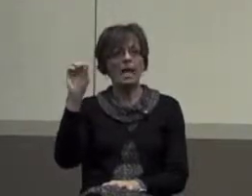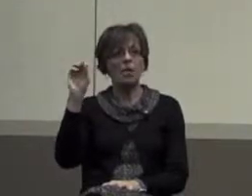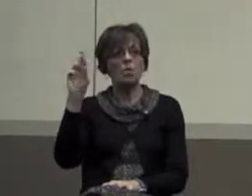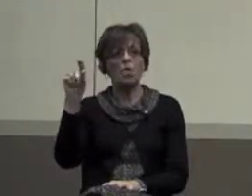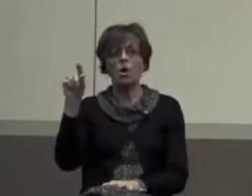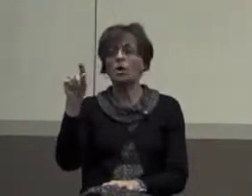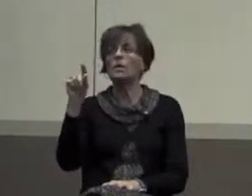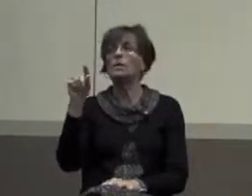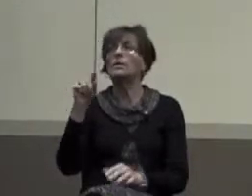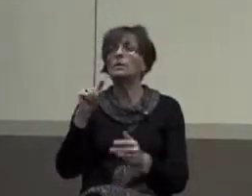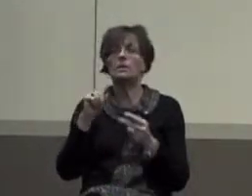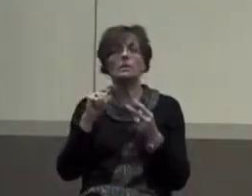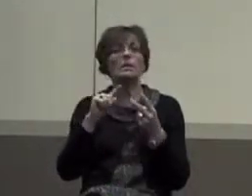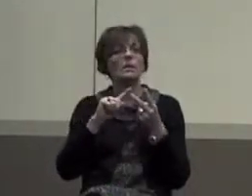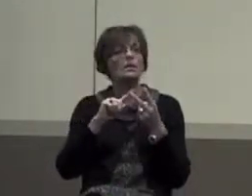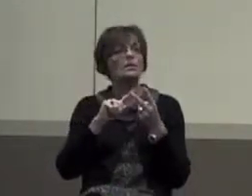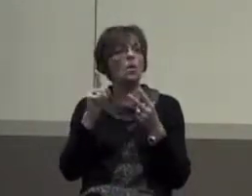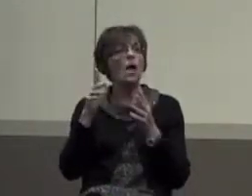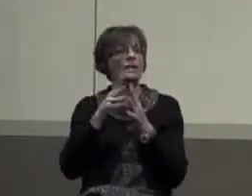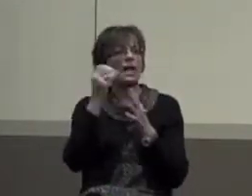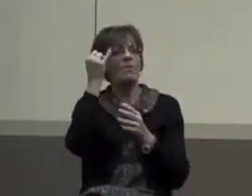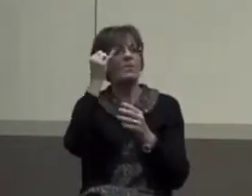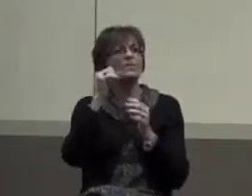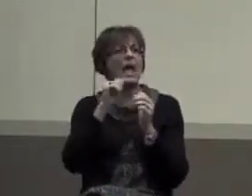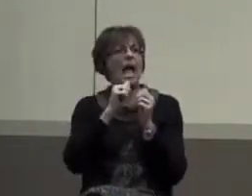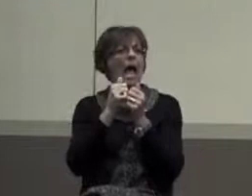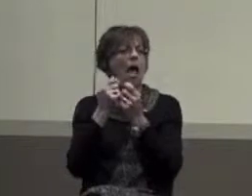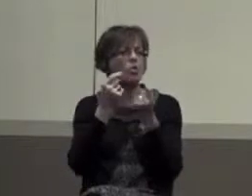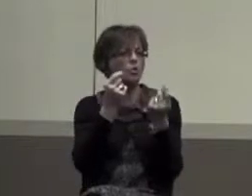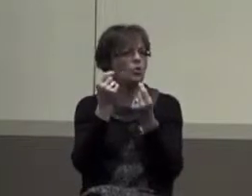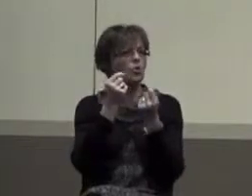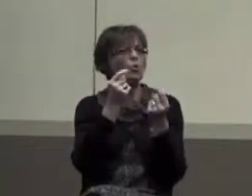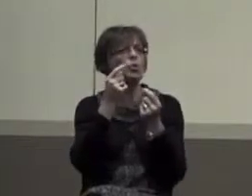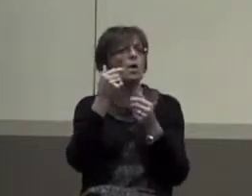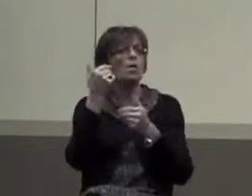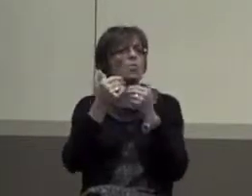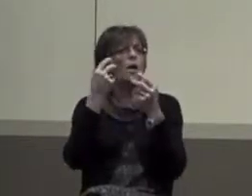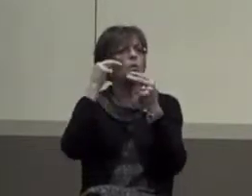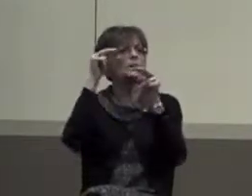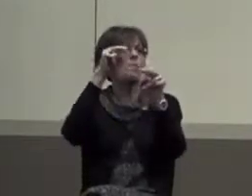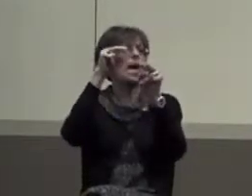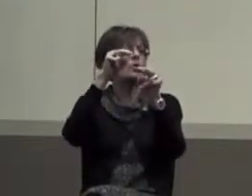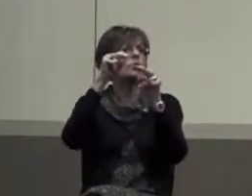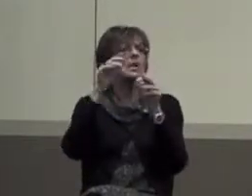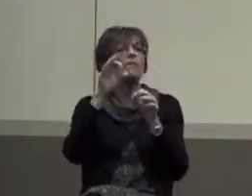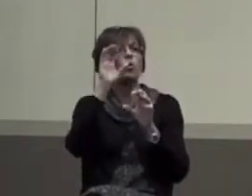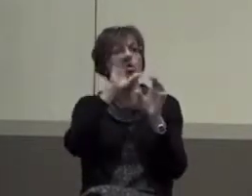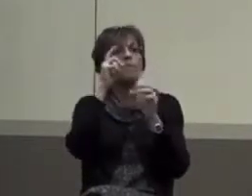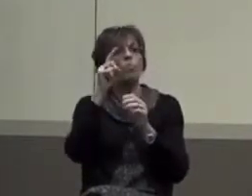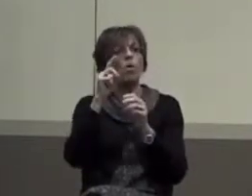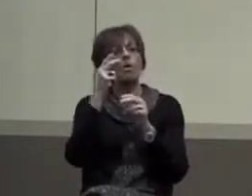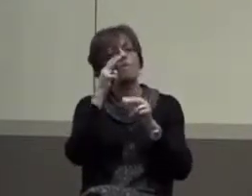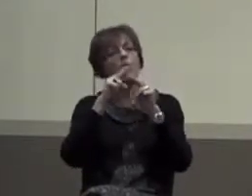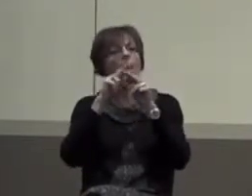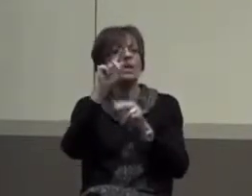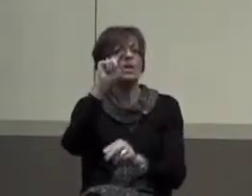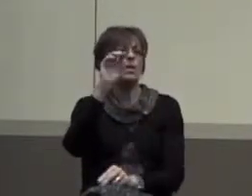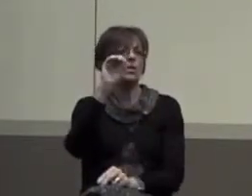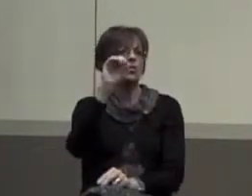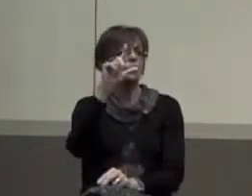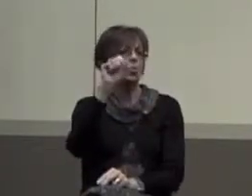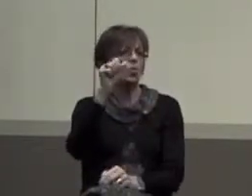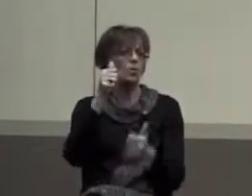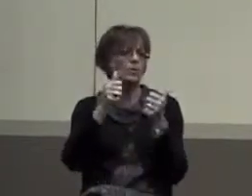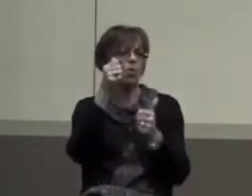They also have lots of ideas for how to do progress monitoring if you're looking for some fun little tools or ideas.